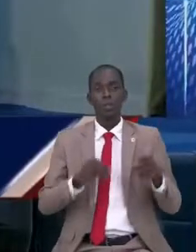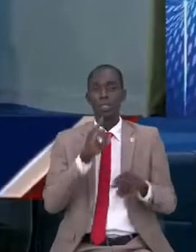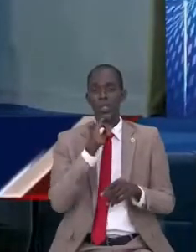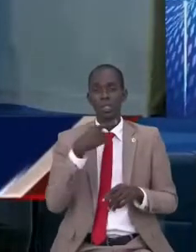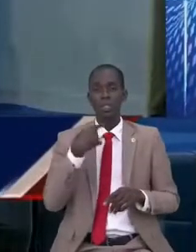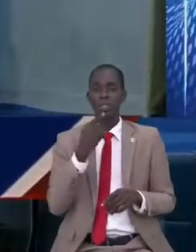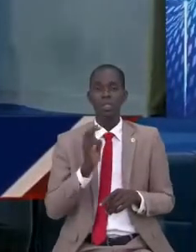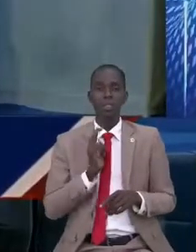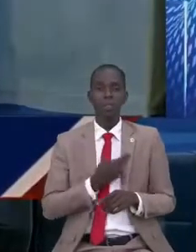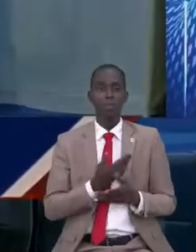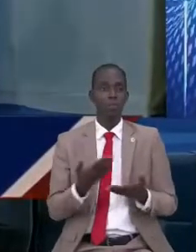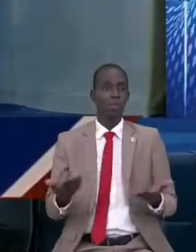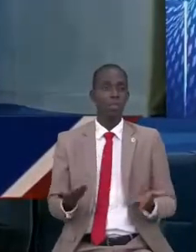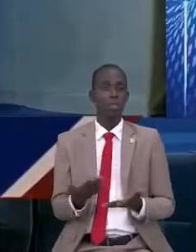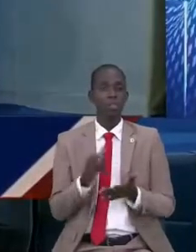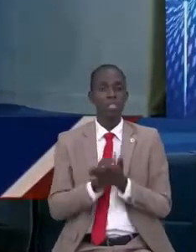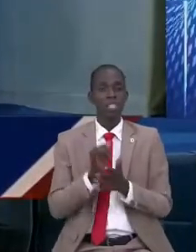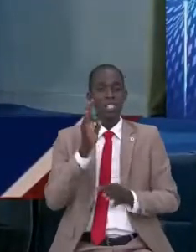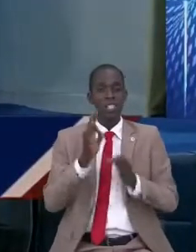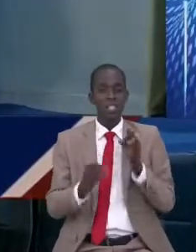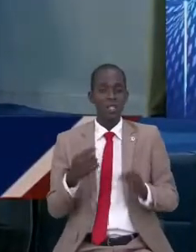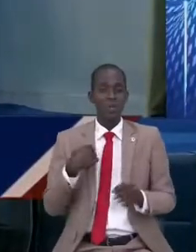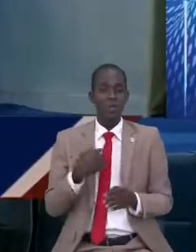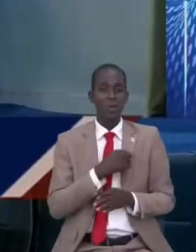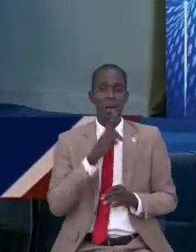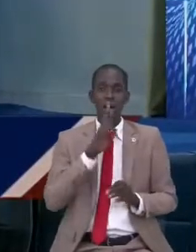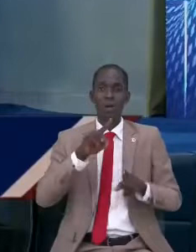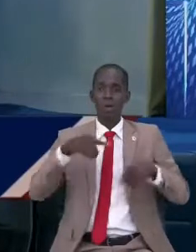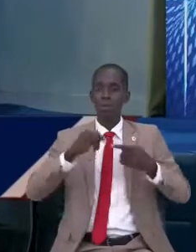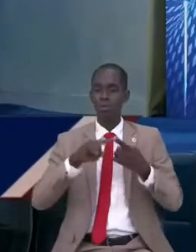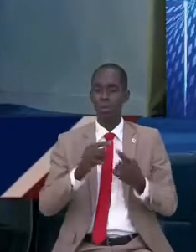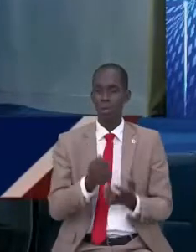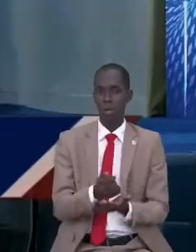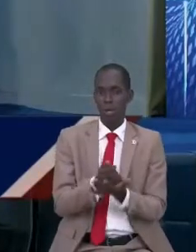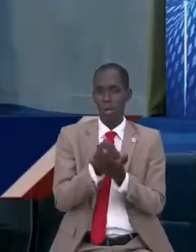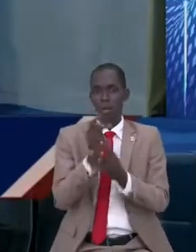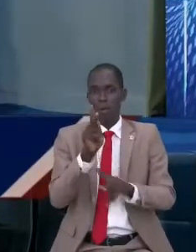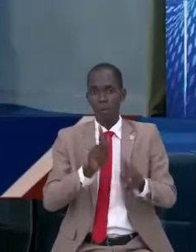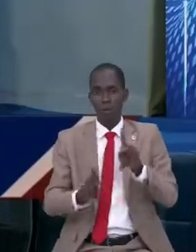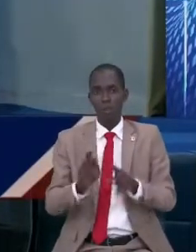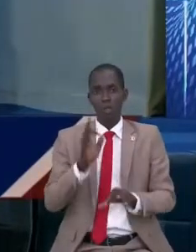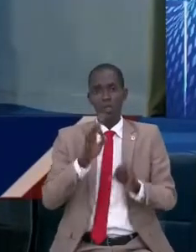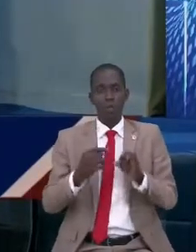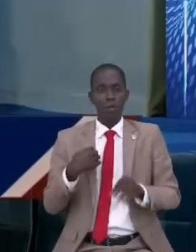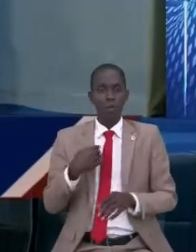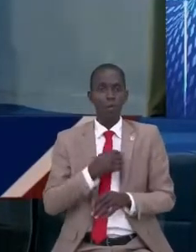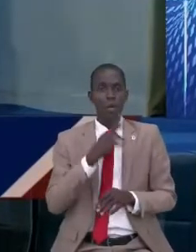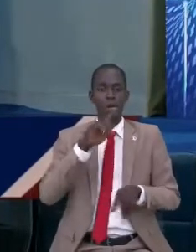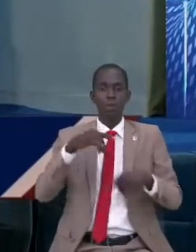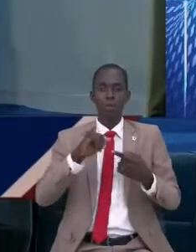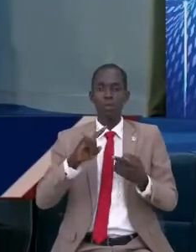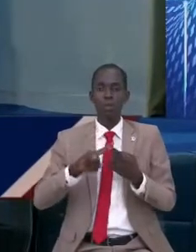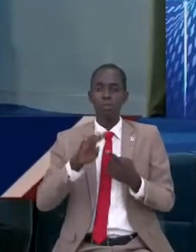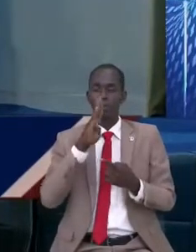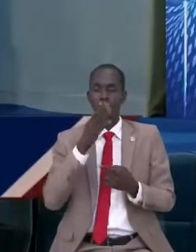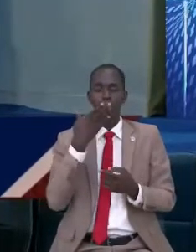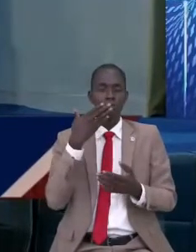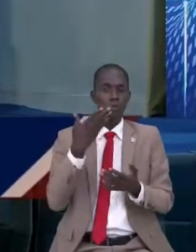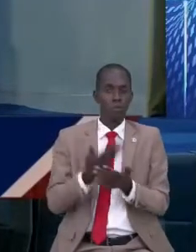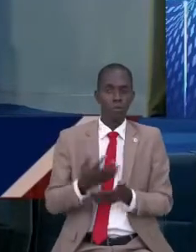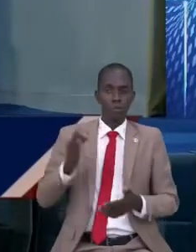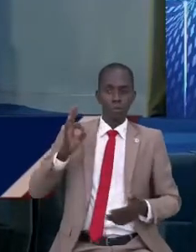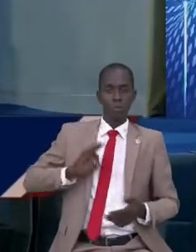here that if we're going to help people, if we're going to be of any benefit